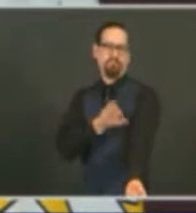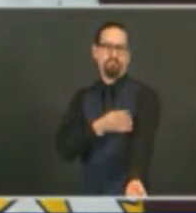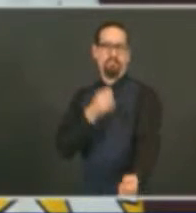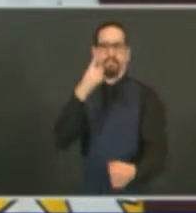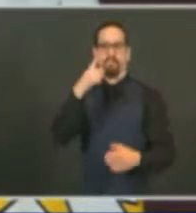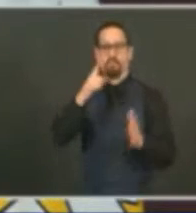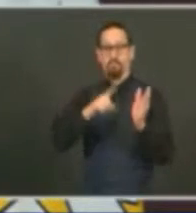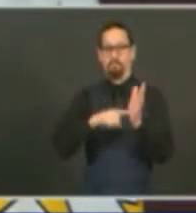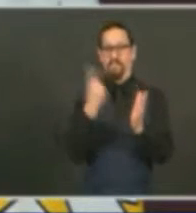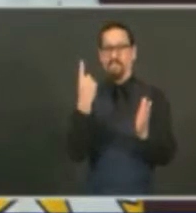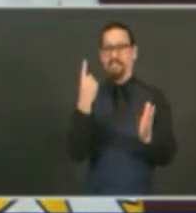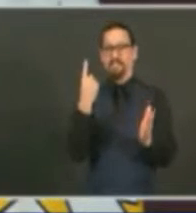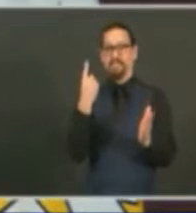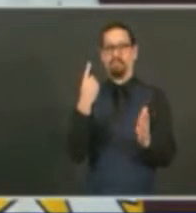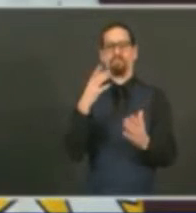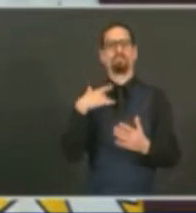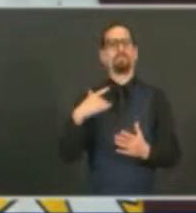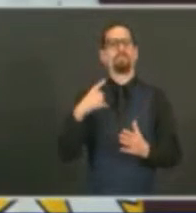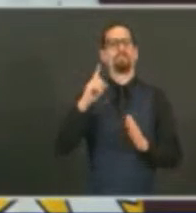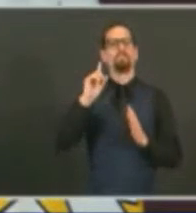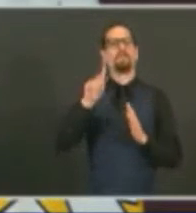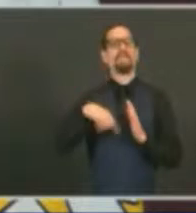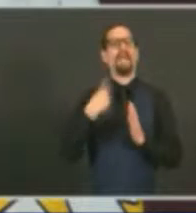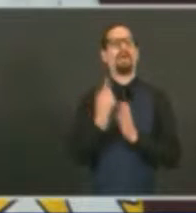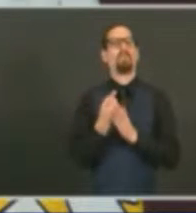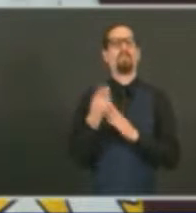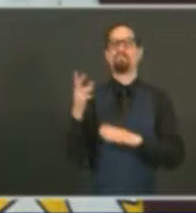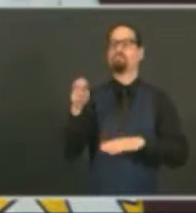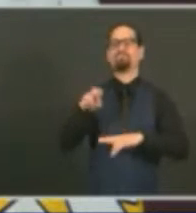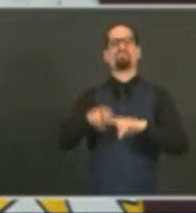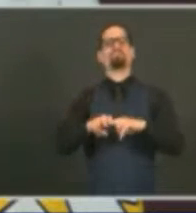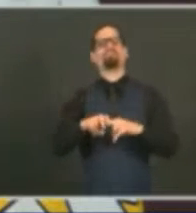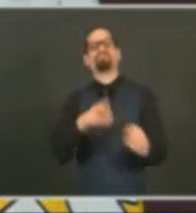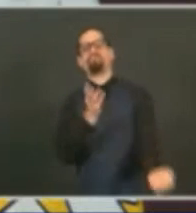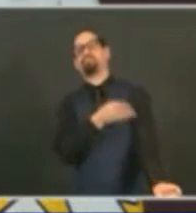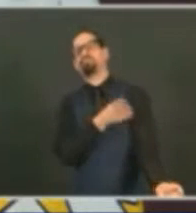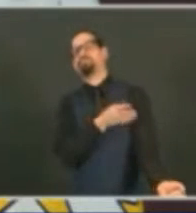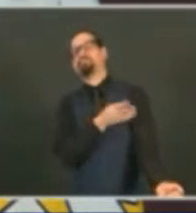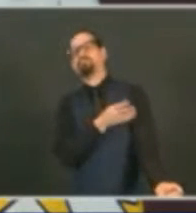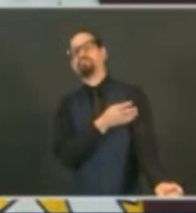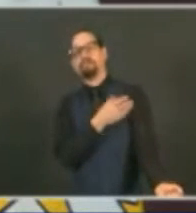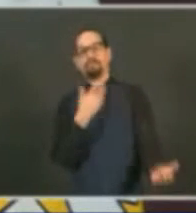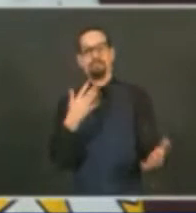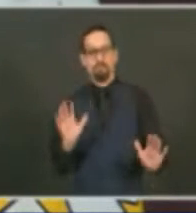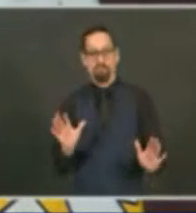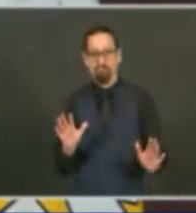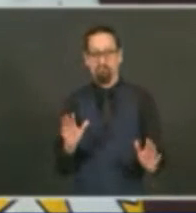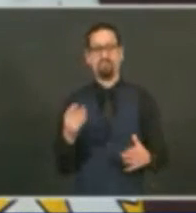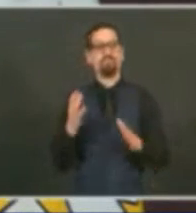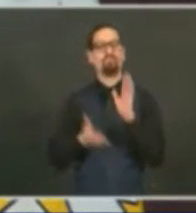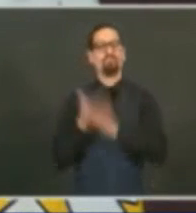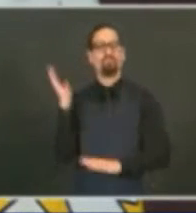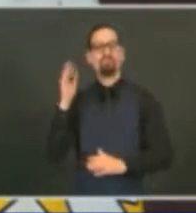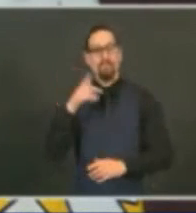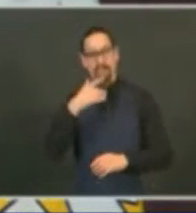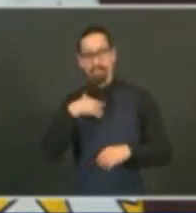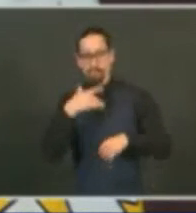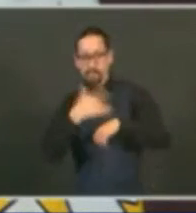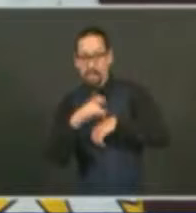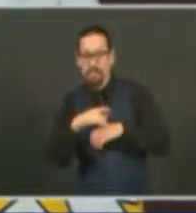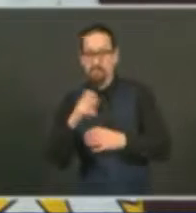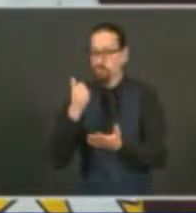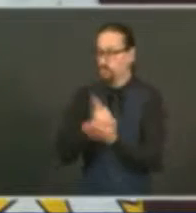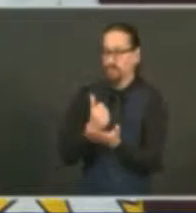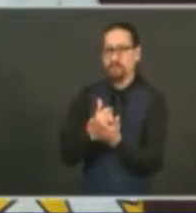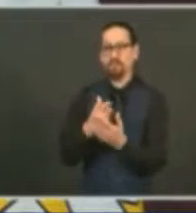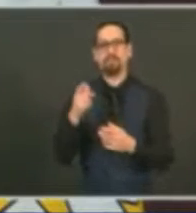it takes about an hour to infuse. The treatment is available for an individual within 10 days of